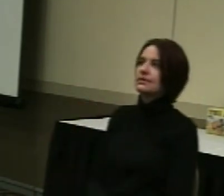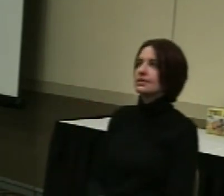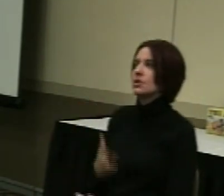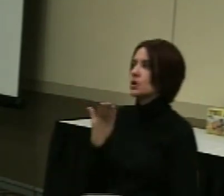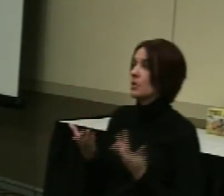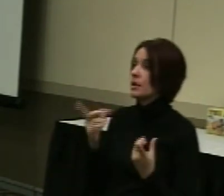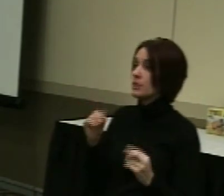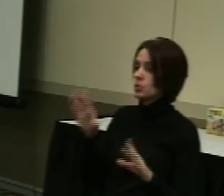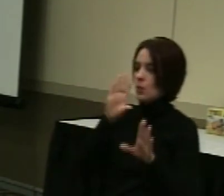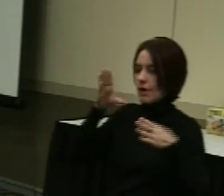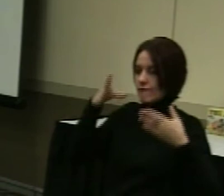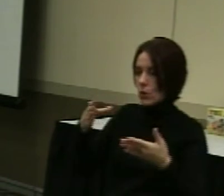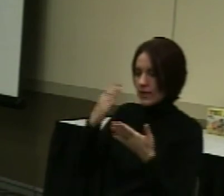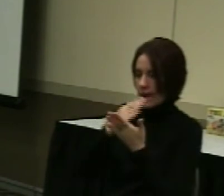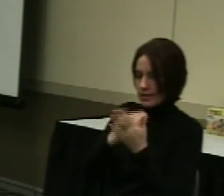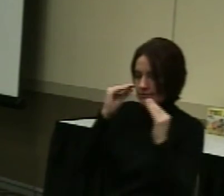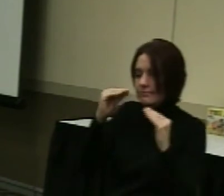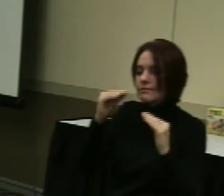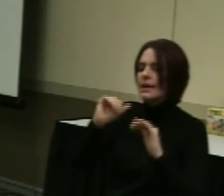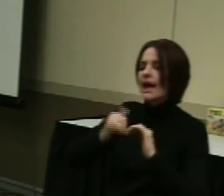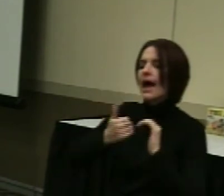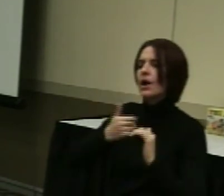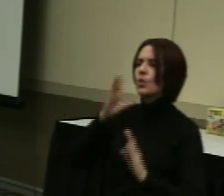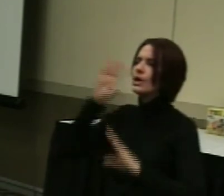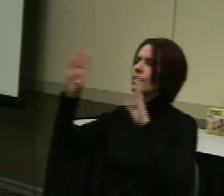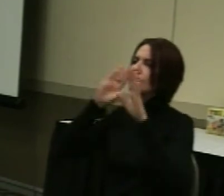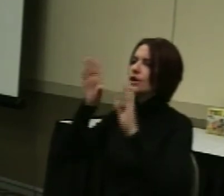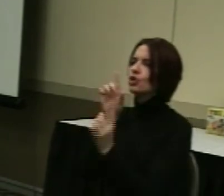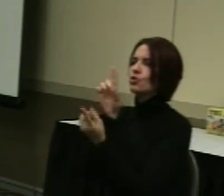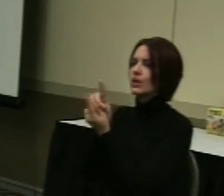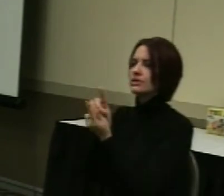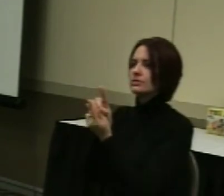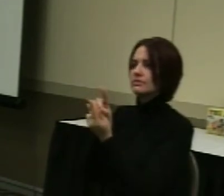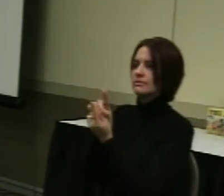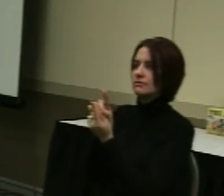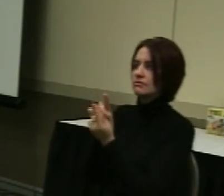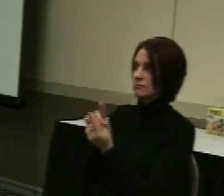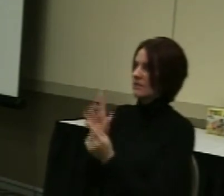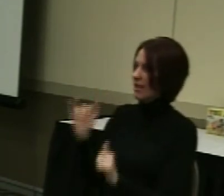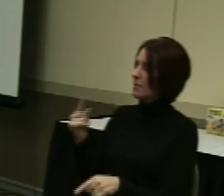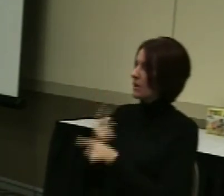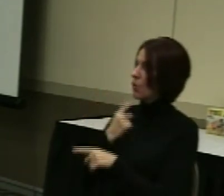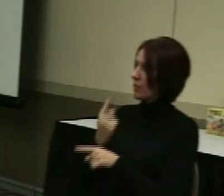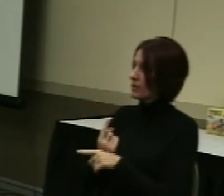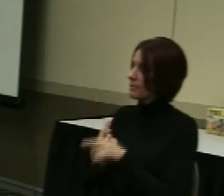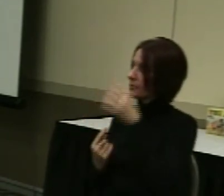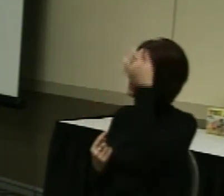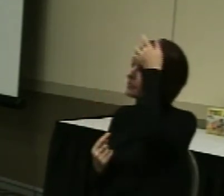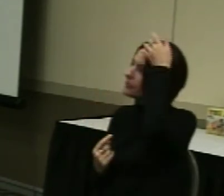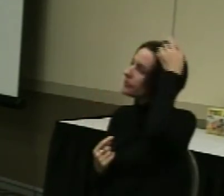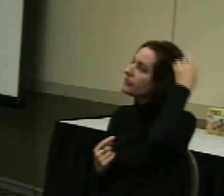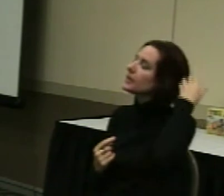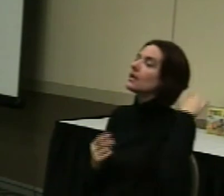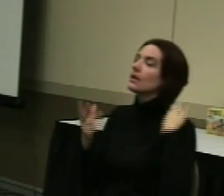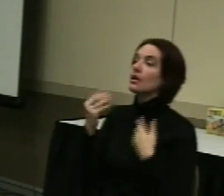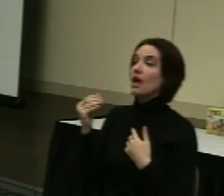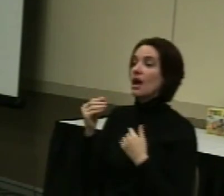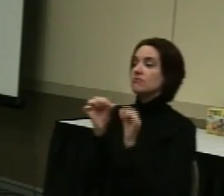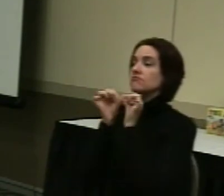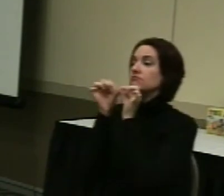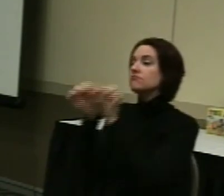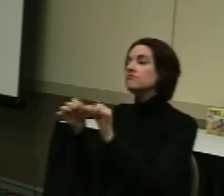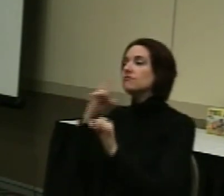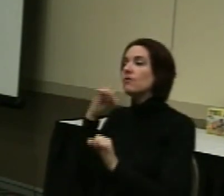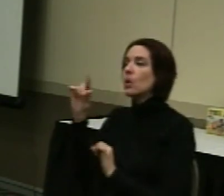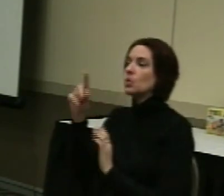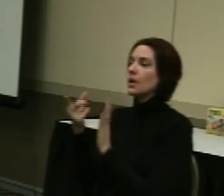lesson on greeting skills, which might be quite appropriate, and do it for 20 minutes.